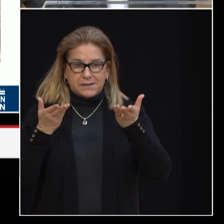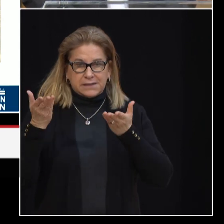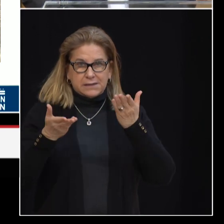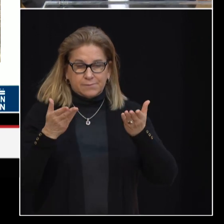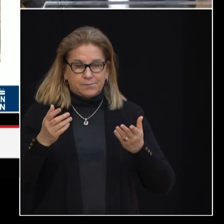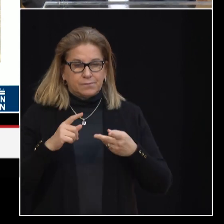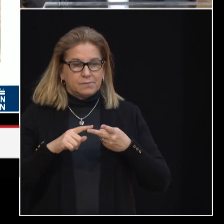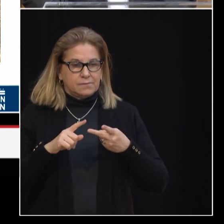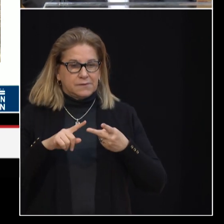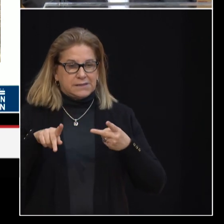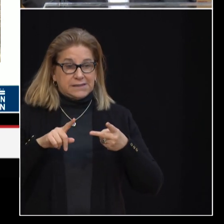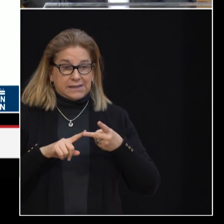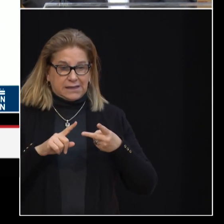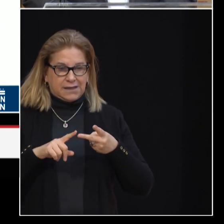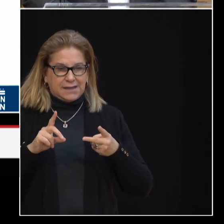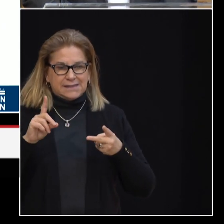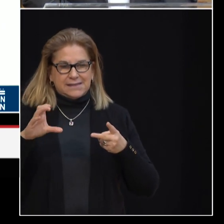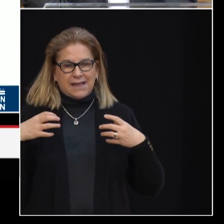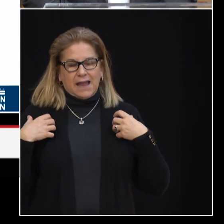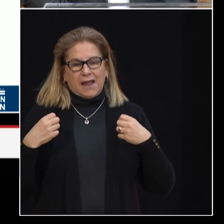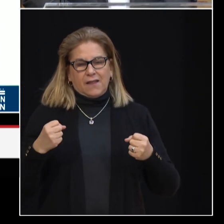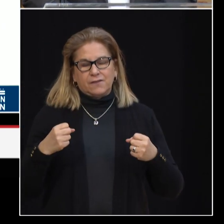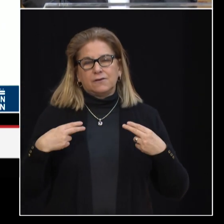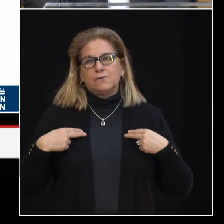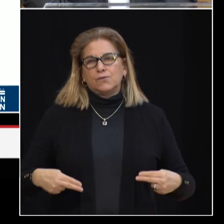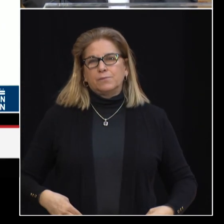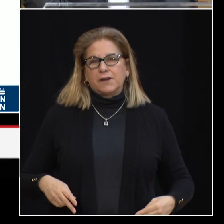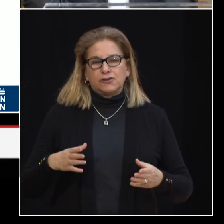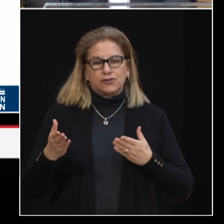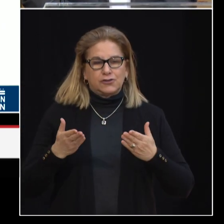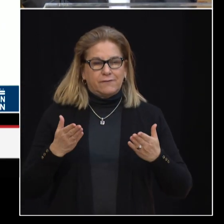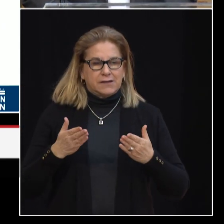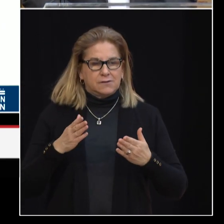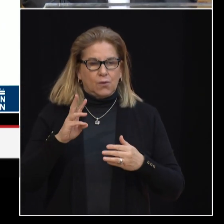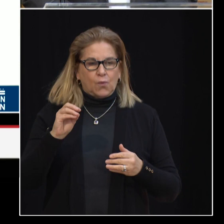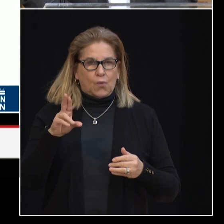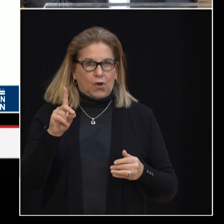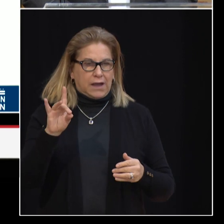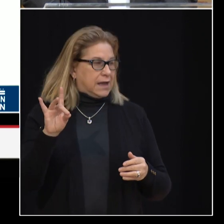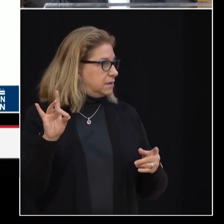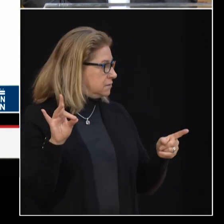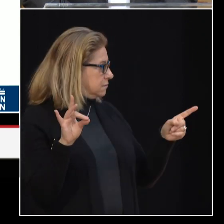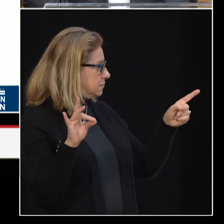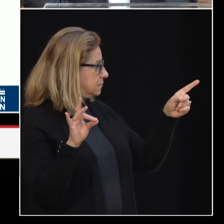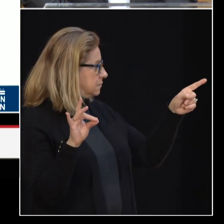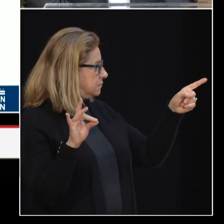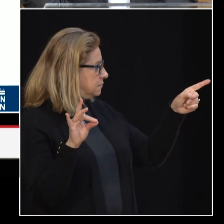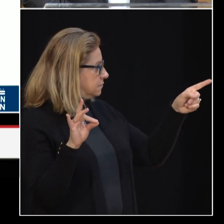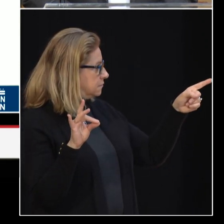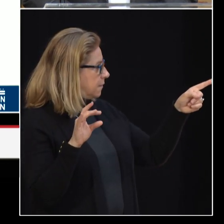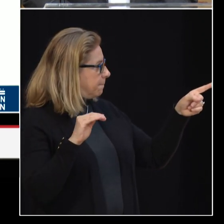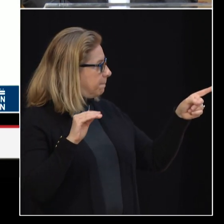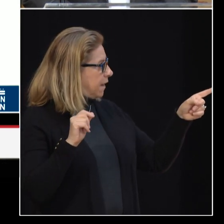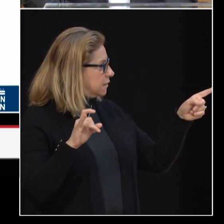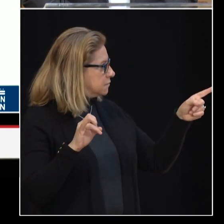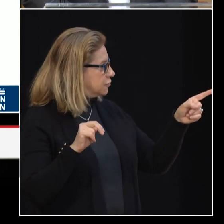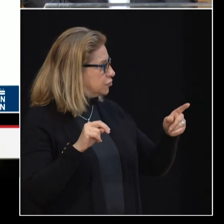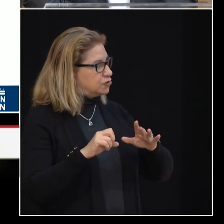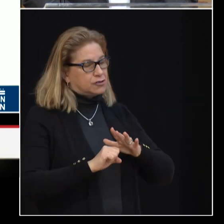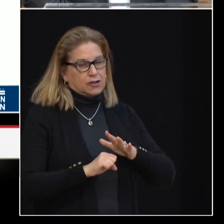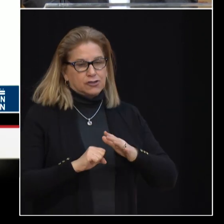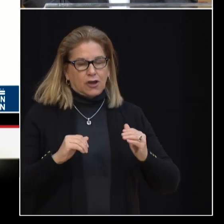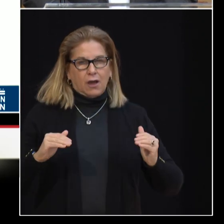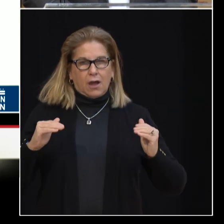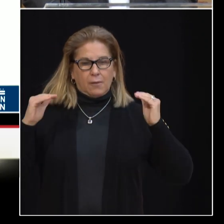Human Services project in Ward 8, Madison Shelter upgrades. Interior upgrades include bathroom, lighting, HVAC,